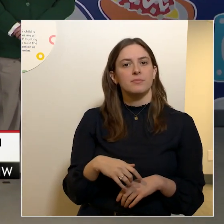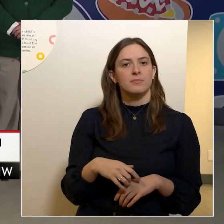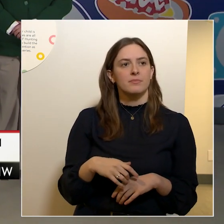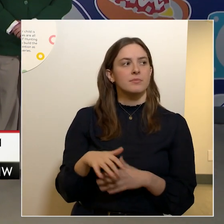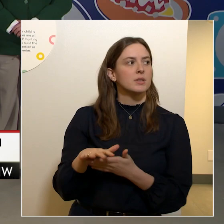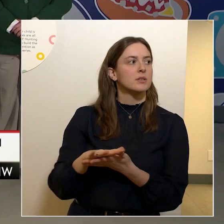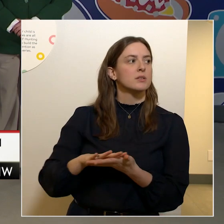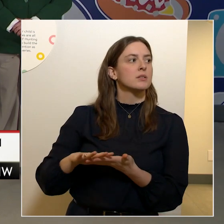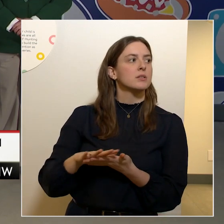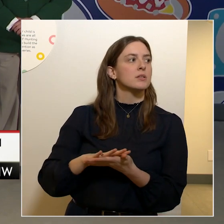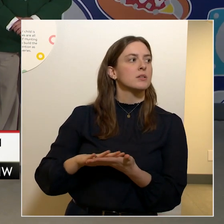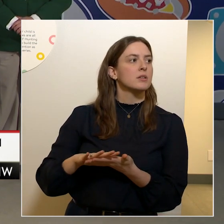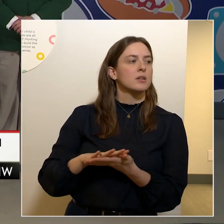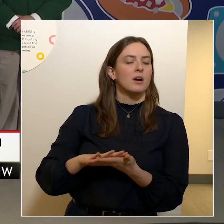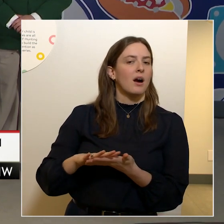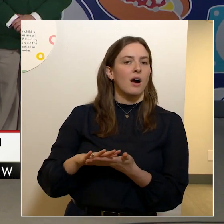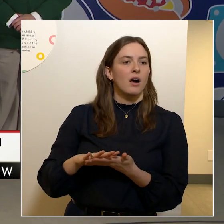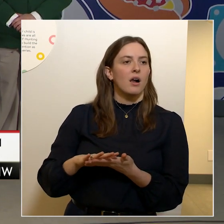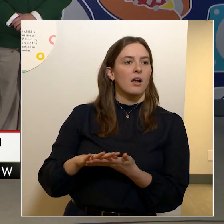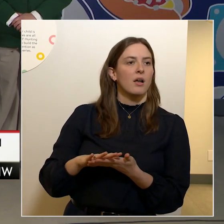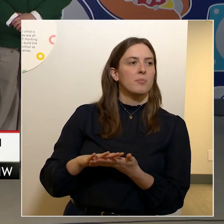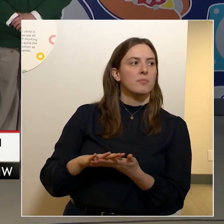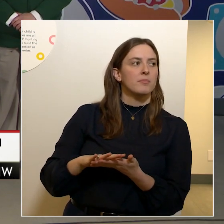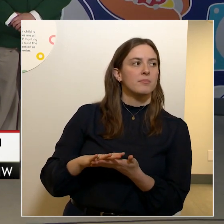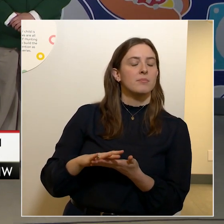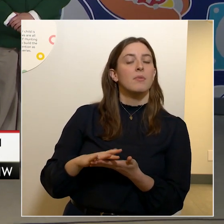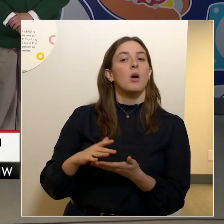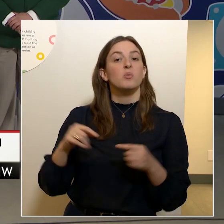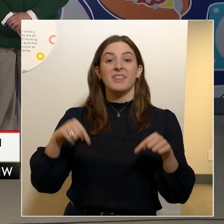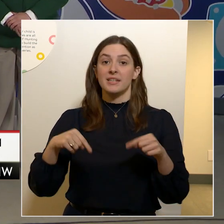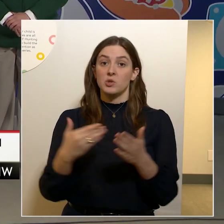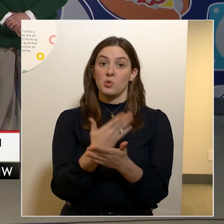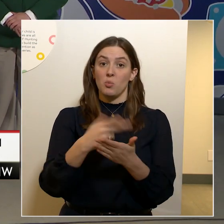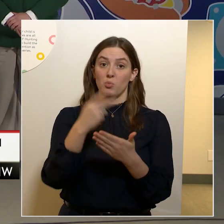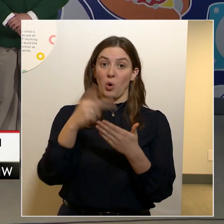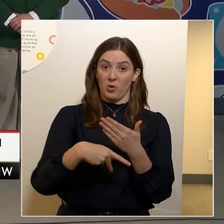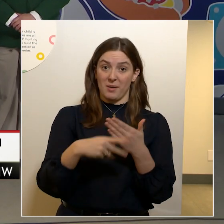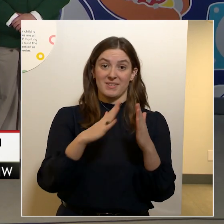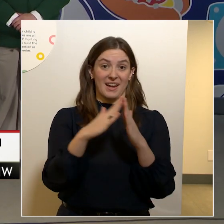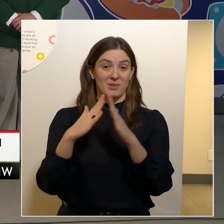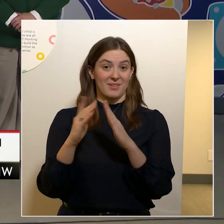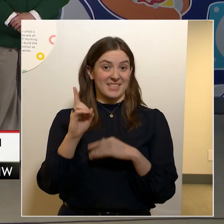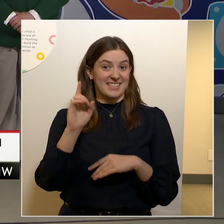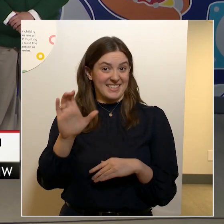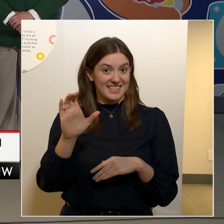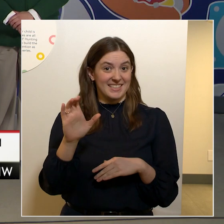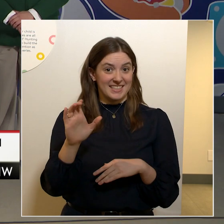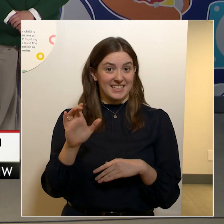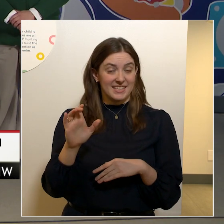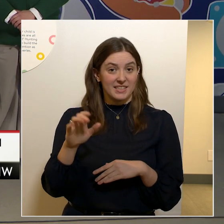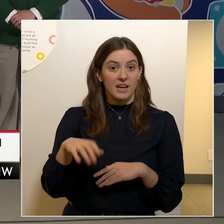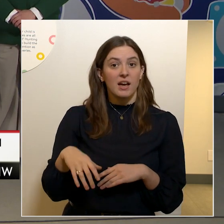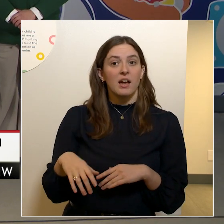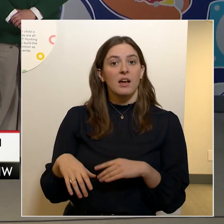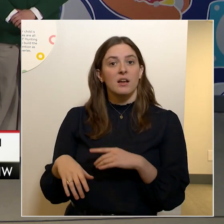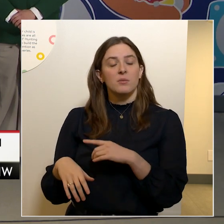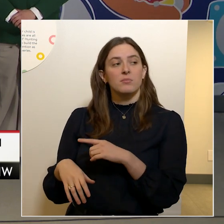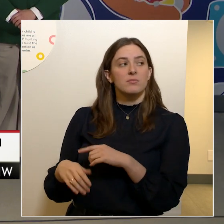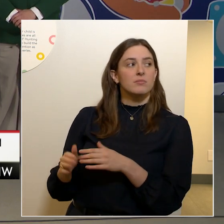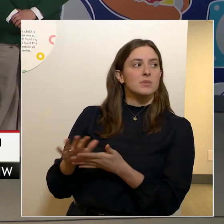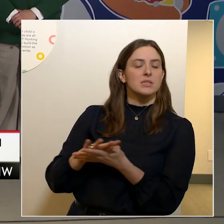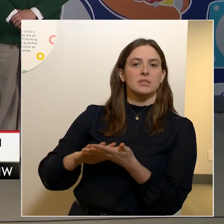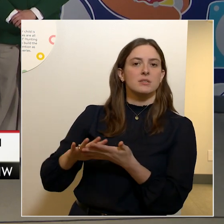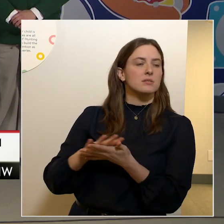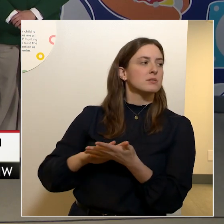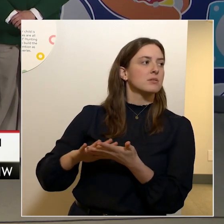efforts, I'm taking notice of the Downtown Recovery Program. In that area, I want to ask if you have any response to Ted